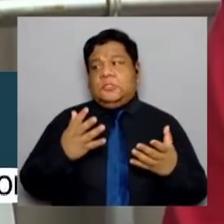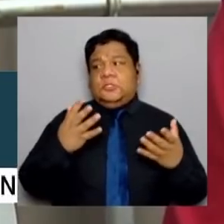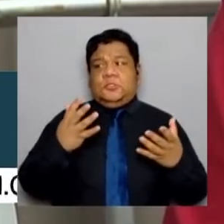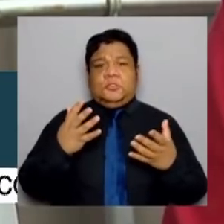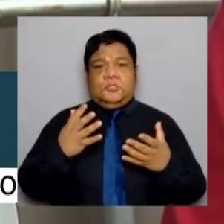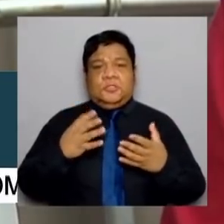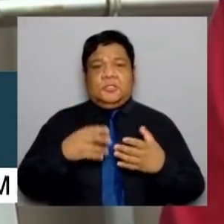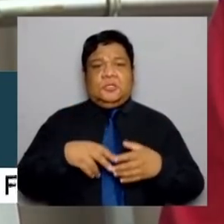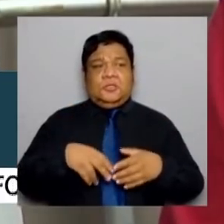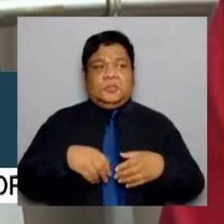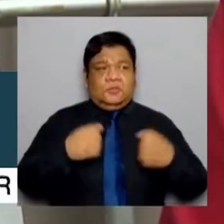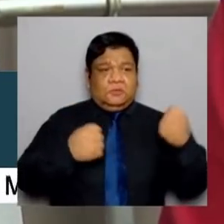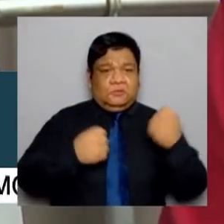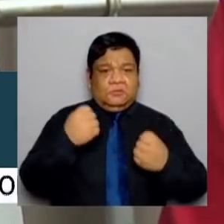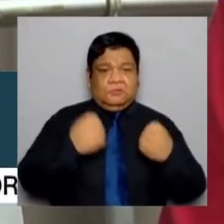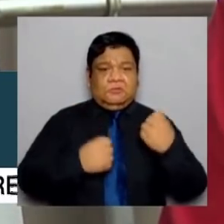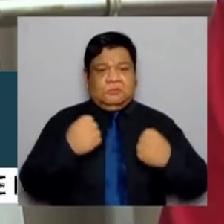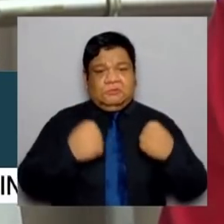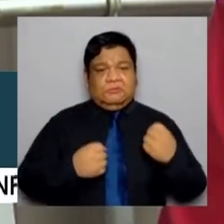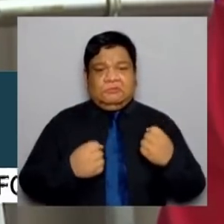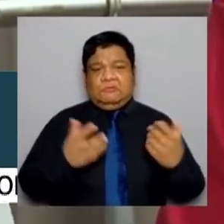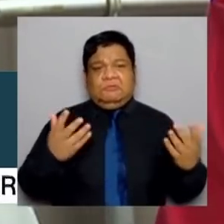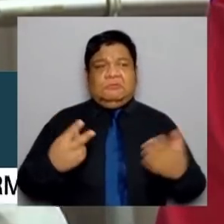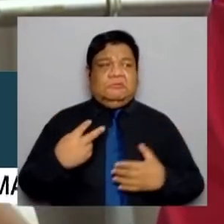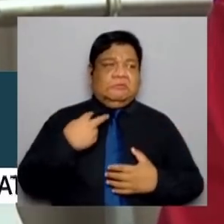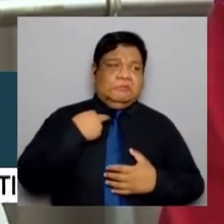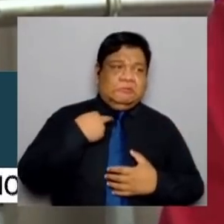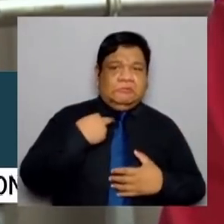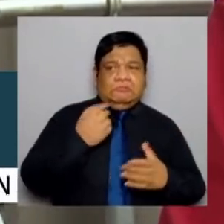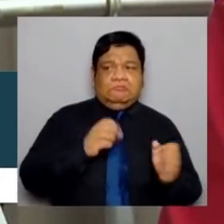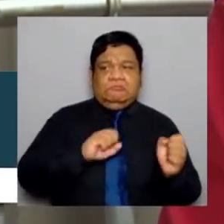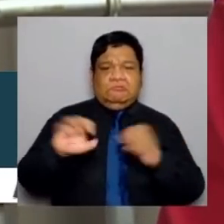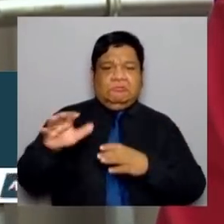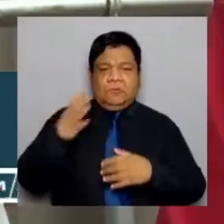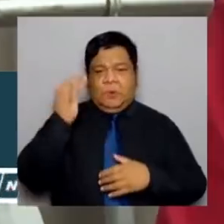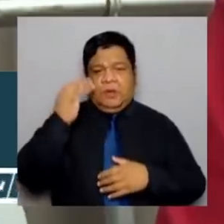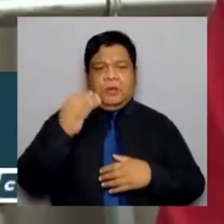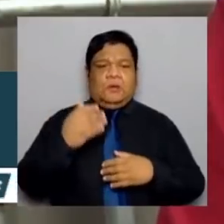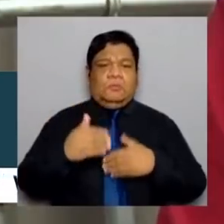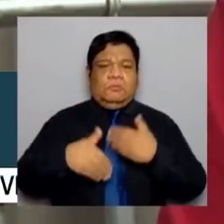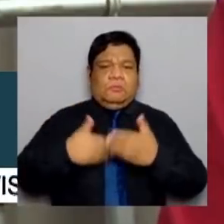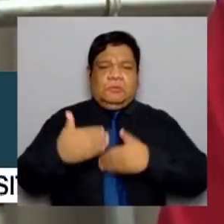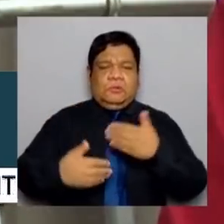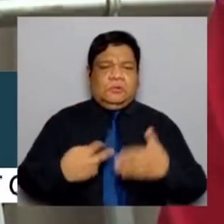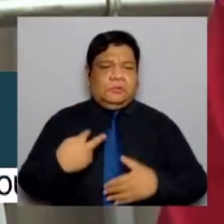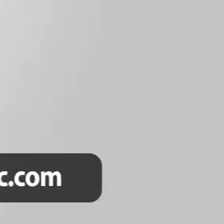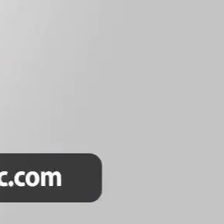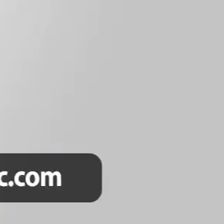sasakyan dahil nga hindi nila kaya yung mga proseso sa programa.